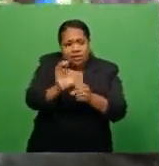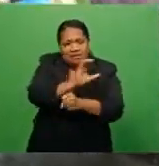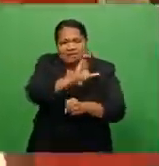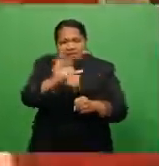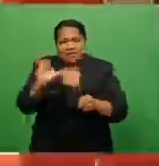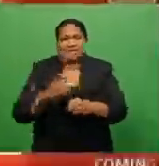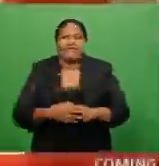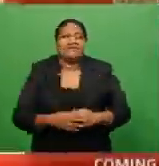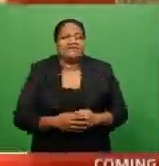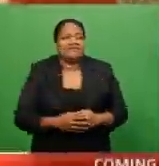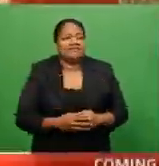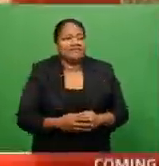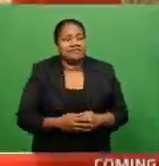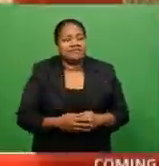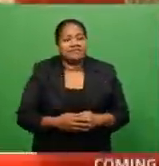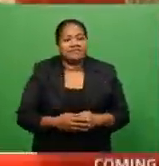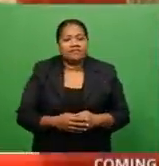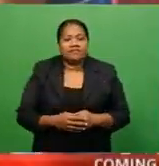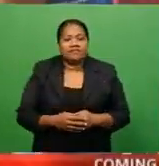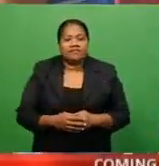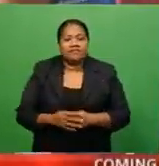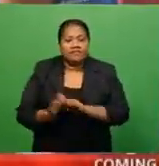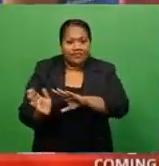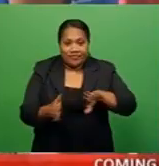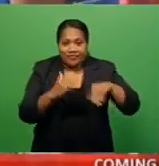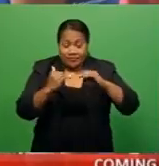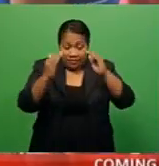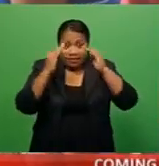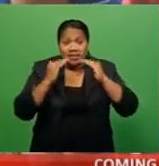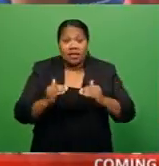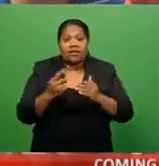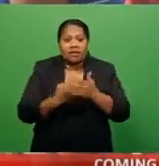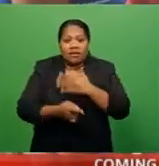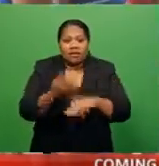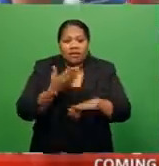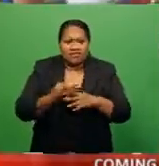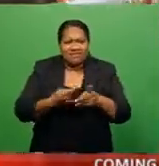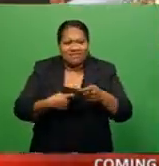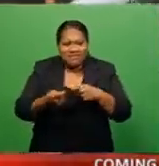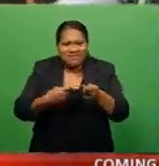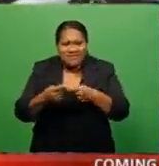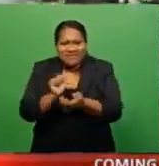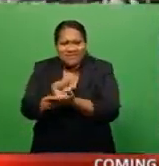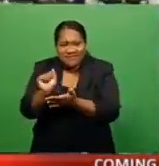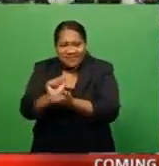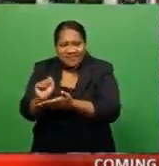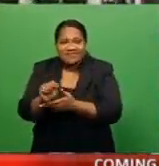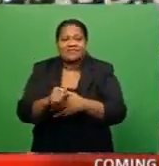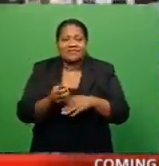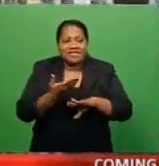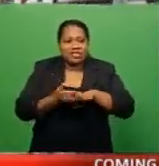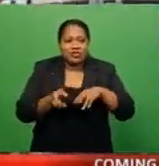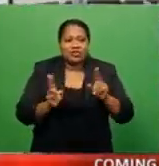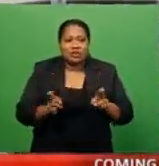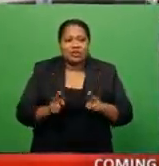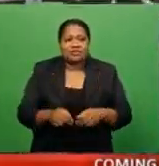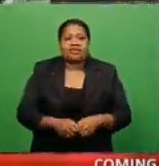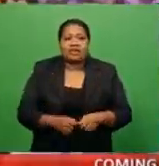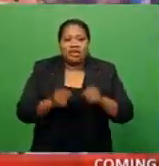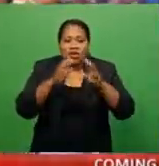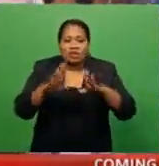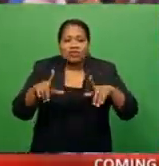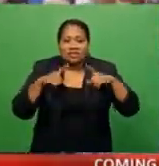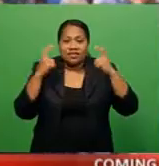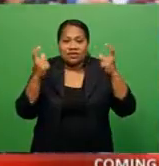News. Up ahead, vendors adapt to new normal. And Holi celebrations a big